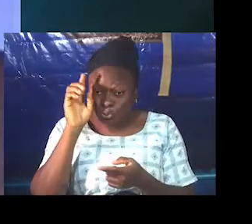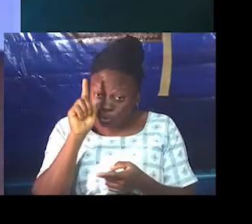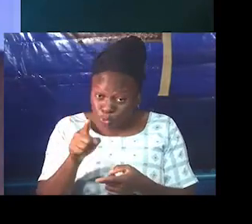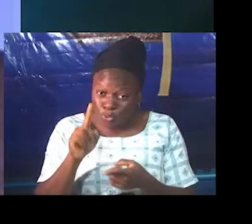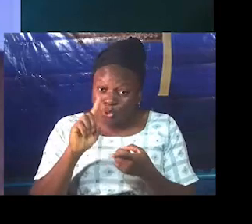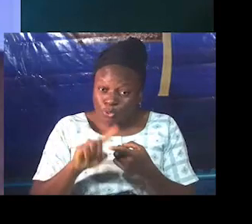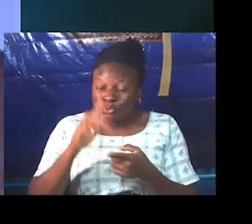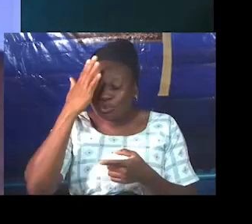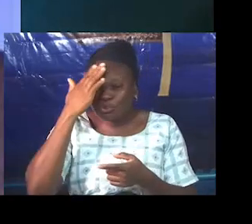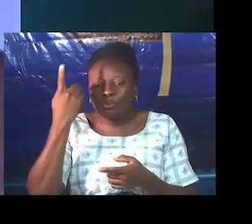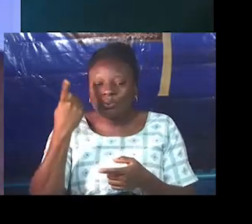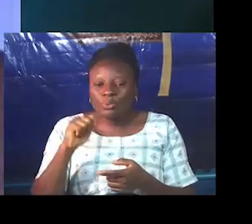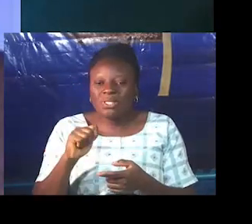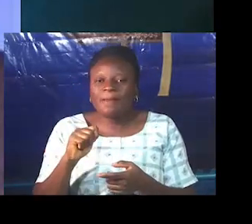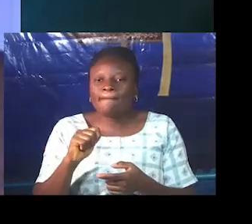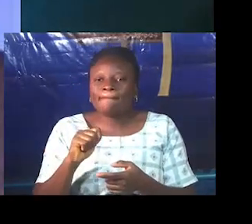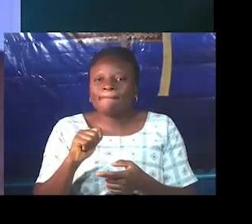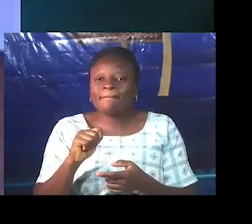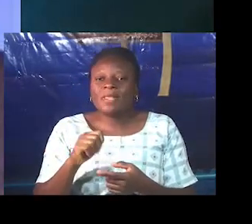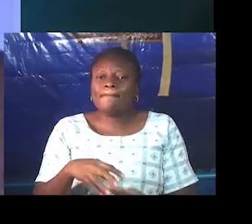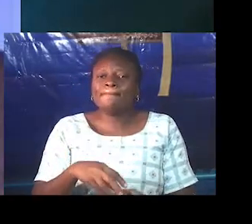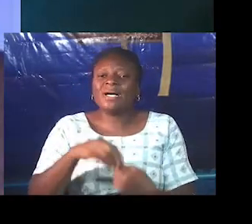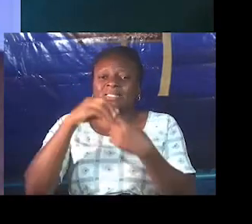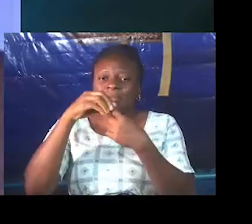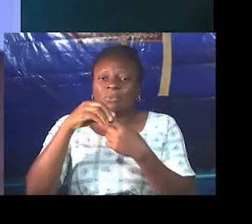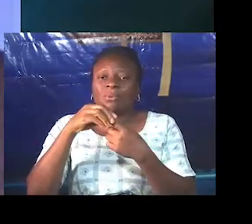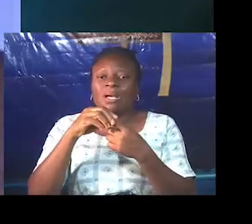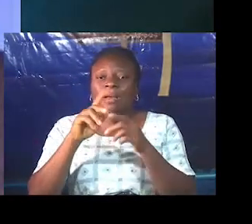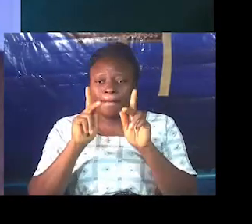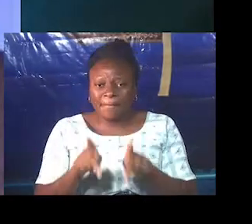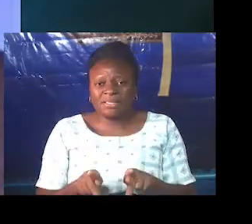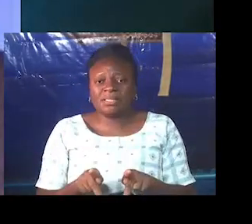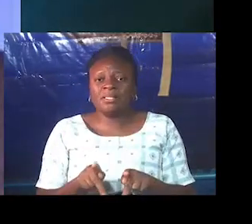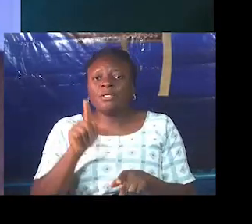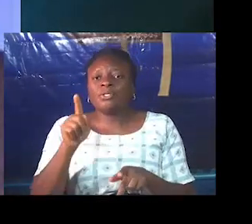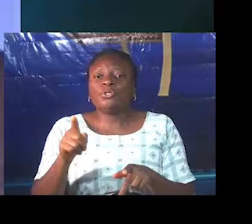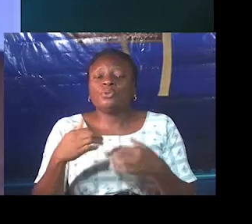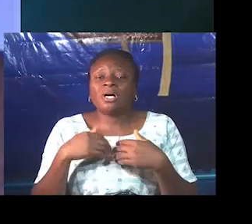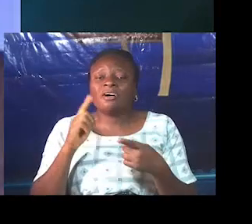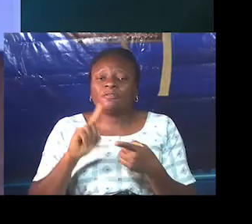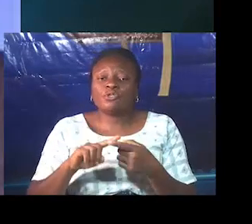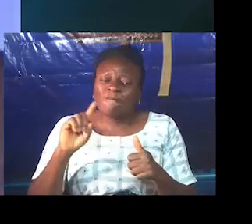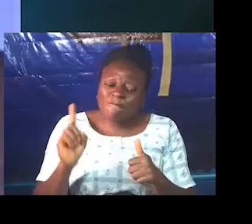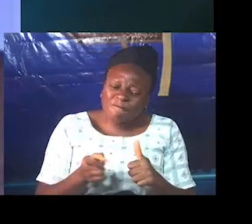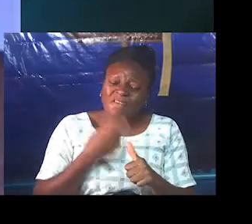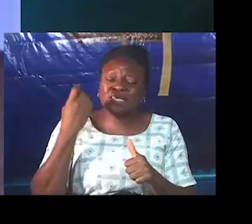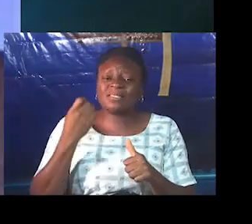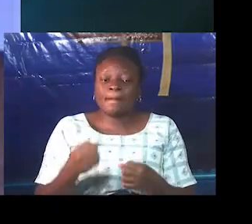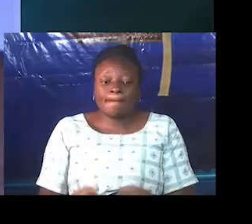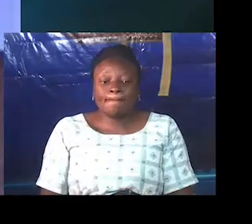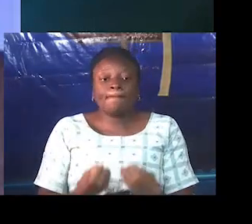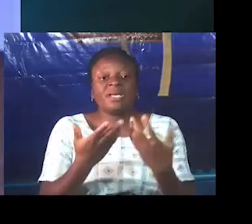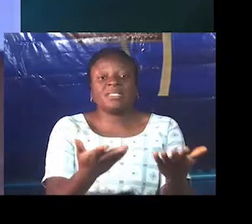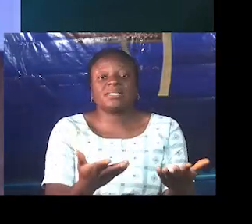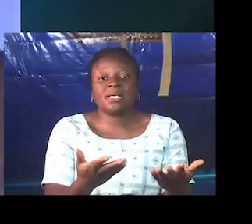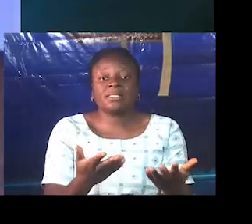thing to do is to present your body as a living sacrifice to God. To present yourself to God as